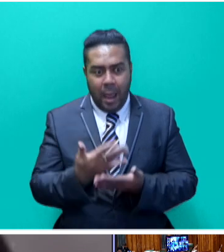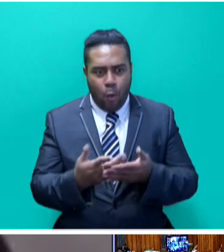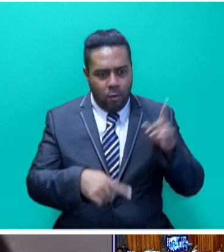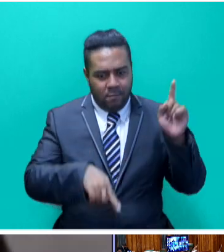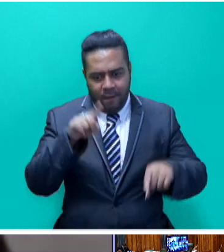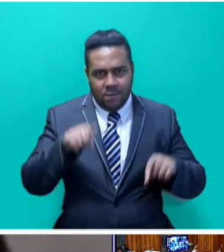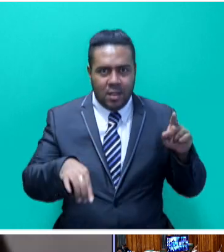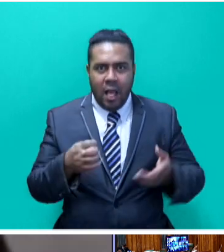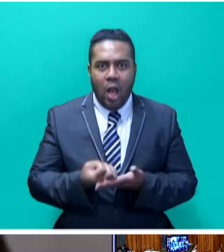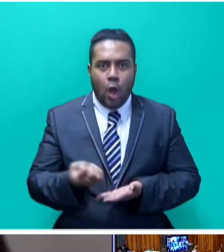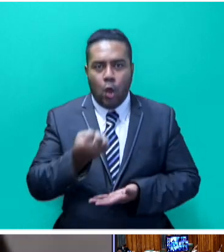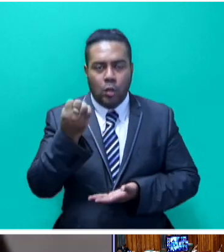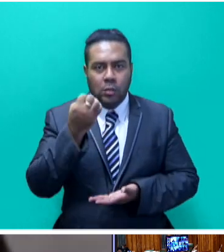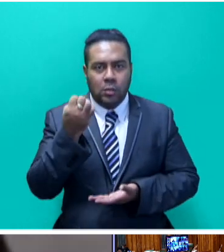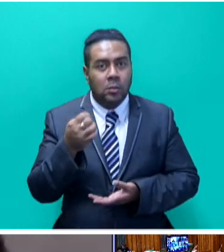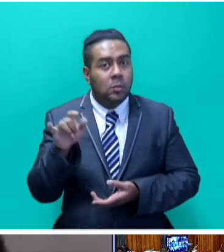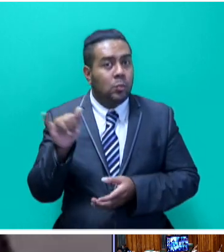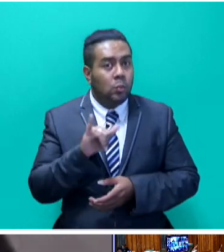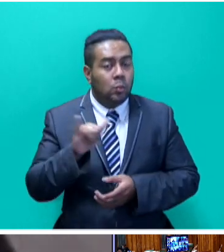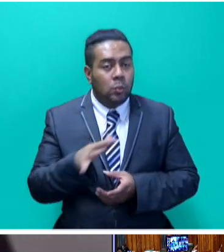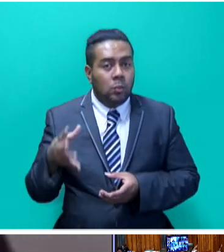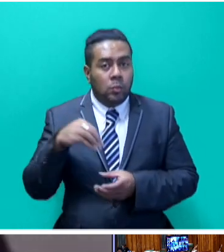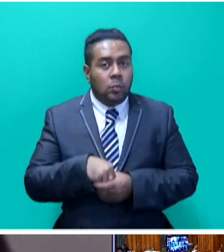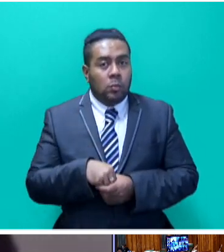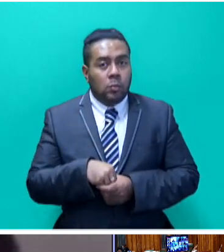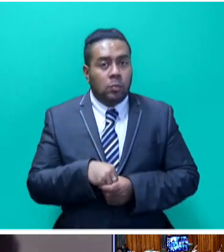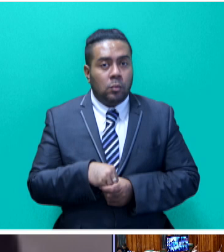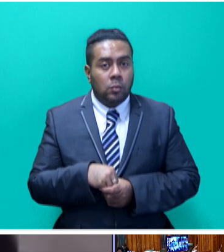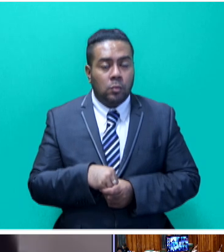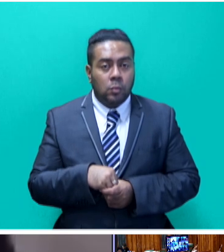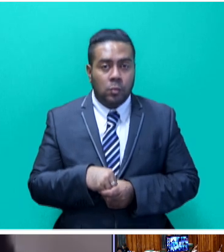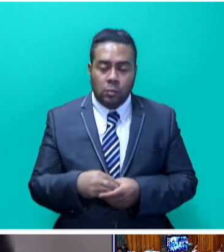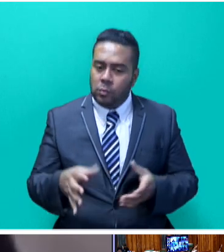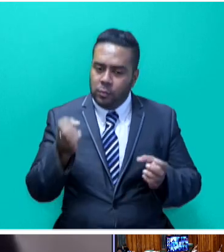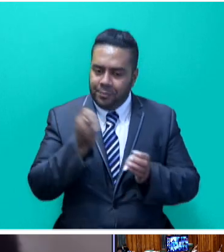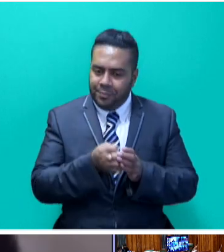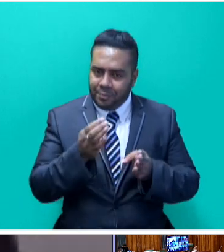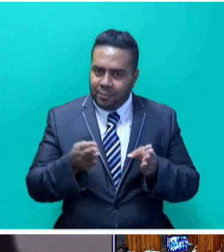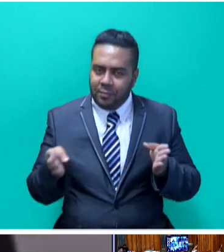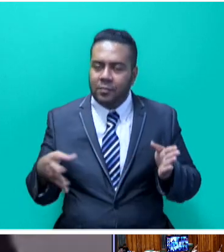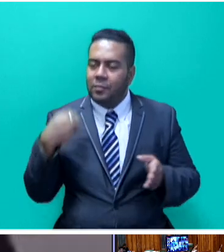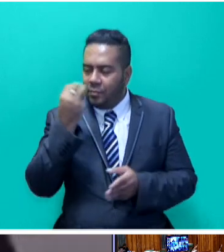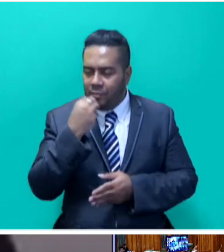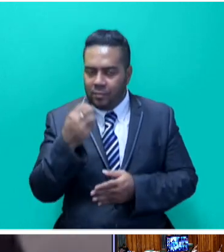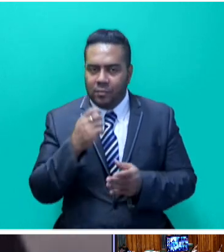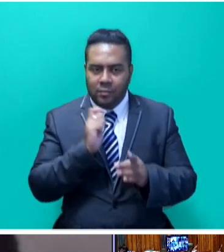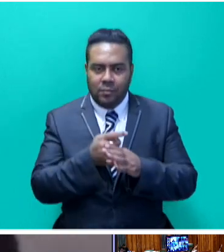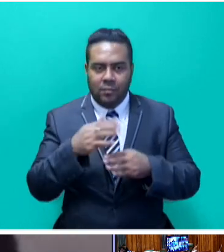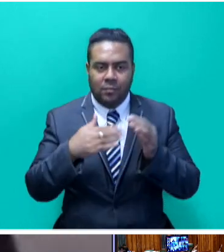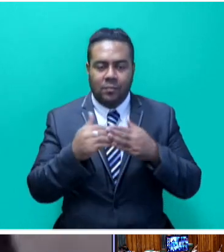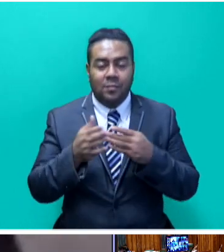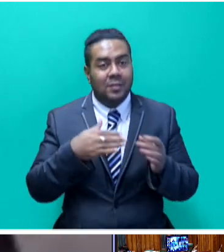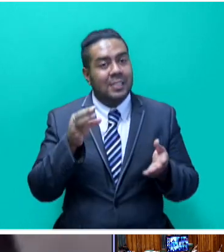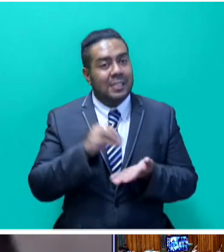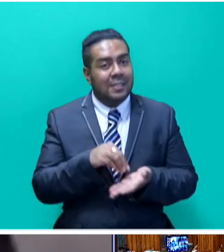diversified economic base, which includes manufacturing. It includes food, it includes building materials, it includes